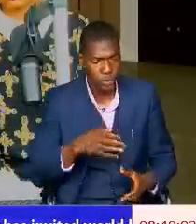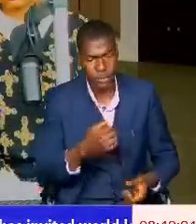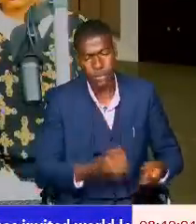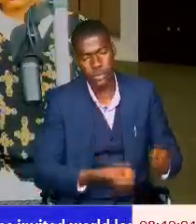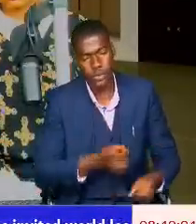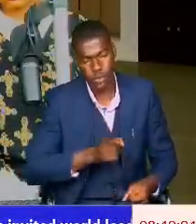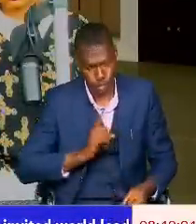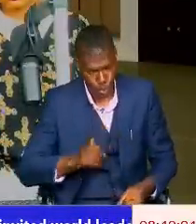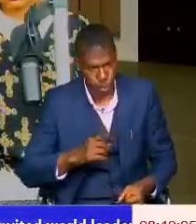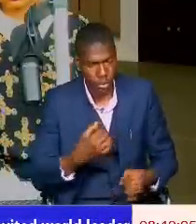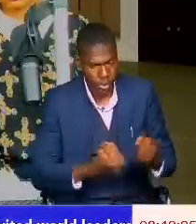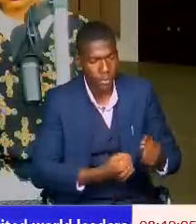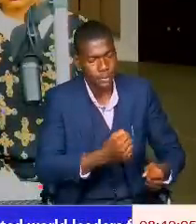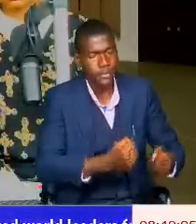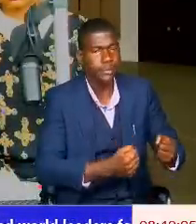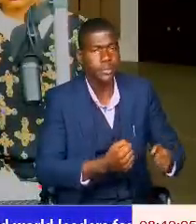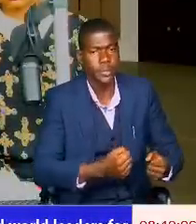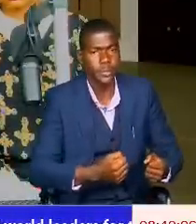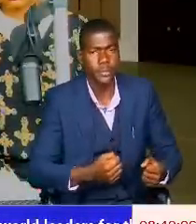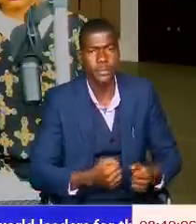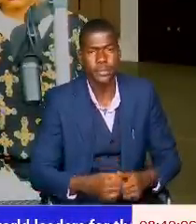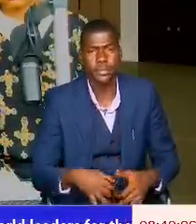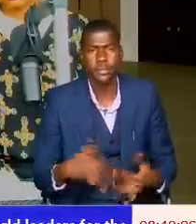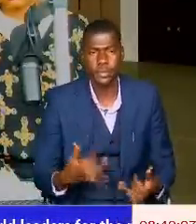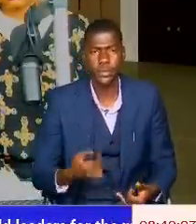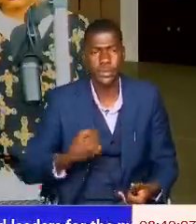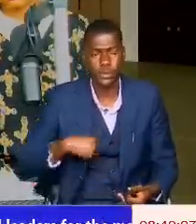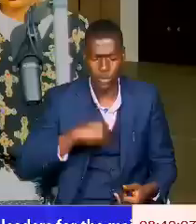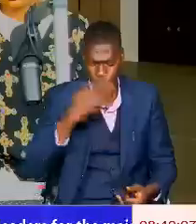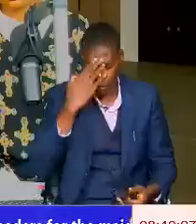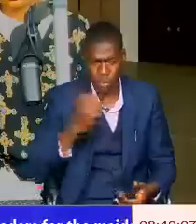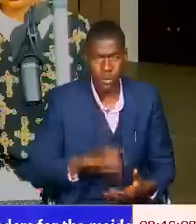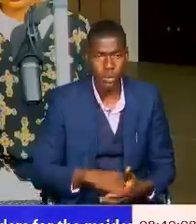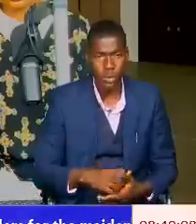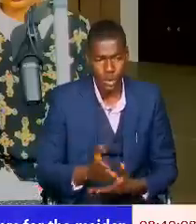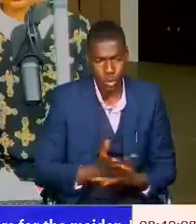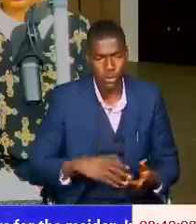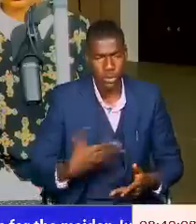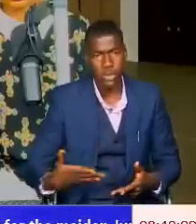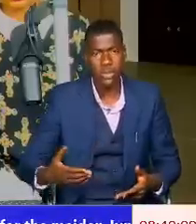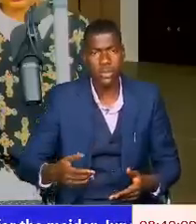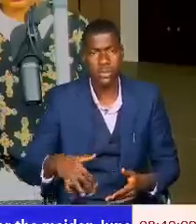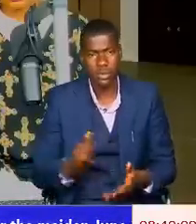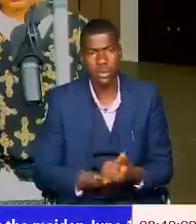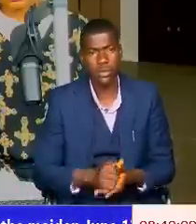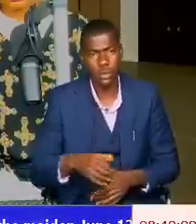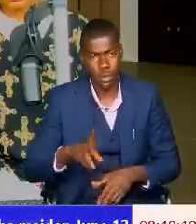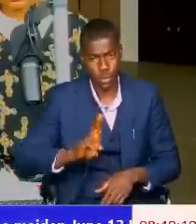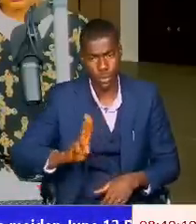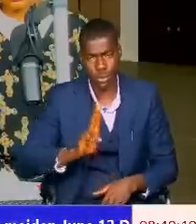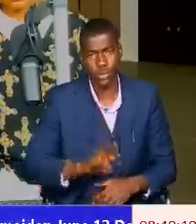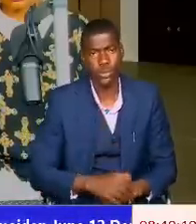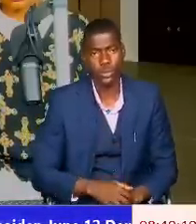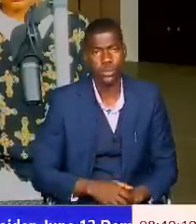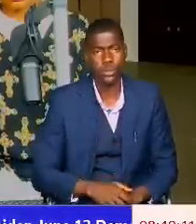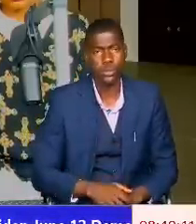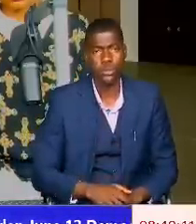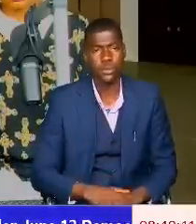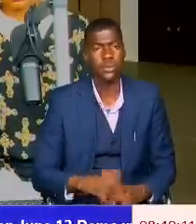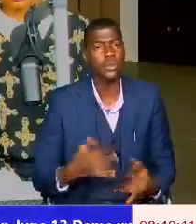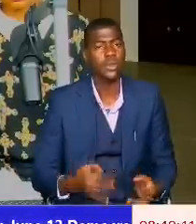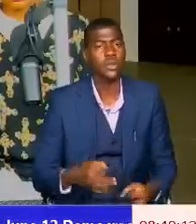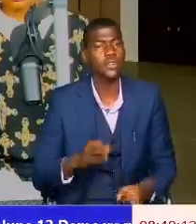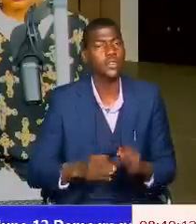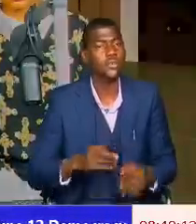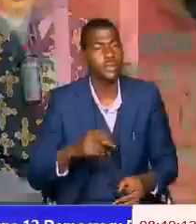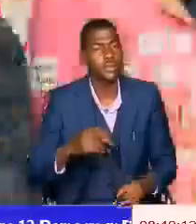their motor. So we know the formula, some of the formulas where they use. If you now see person for